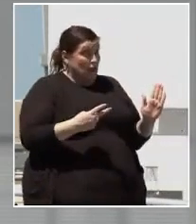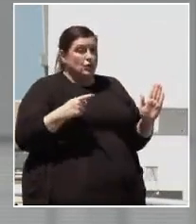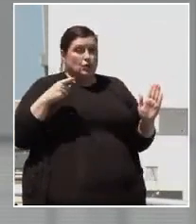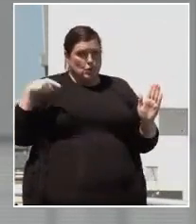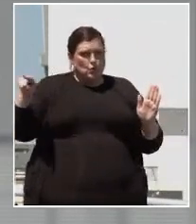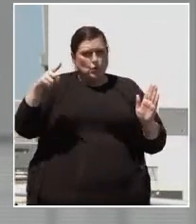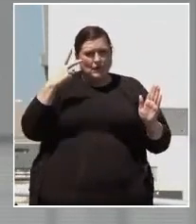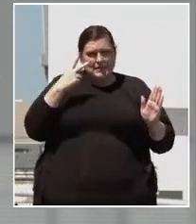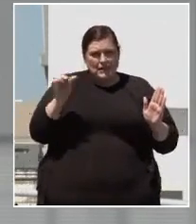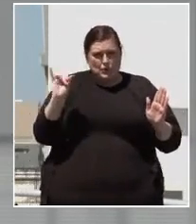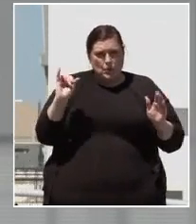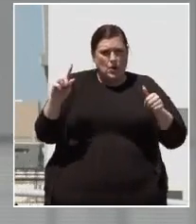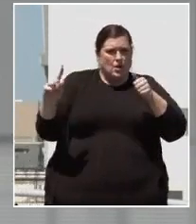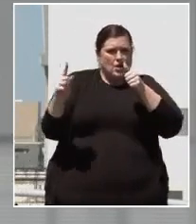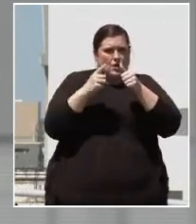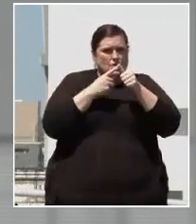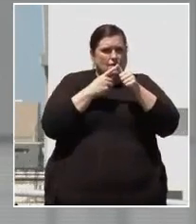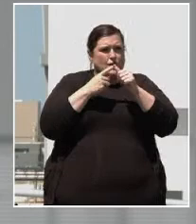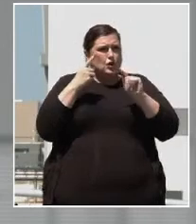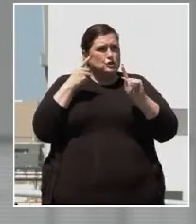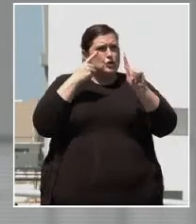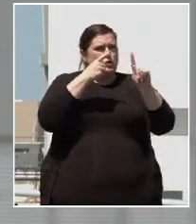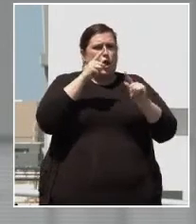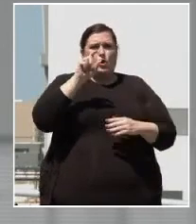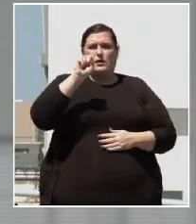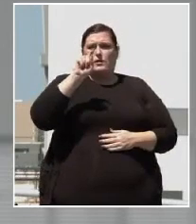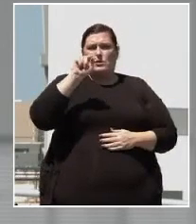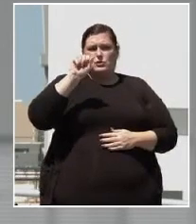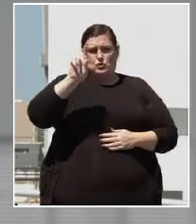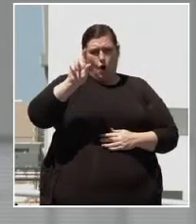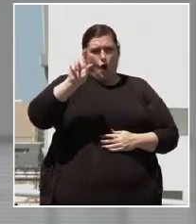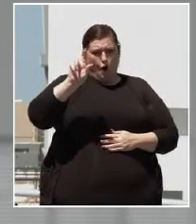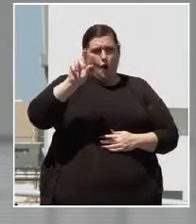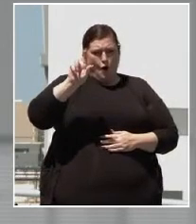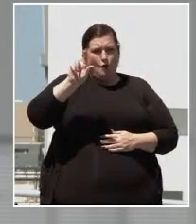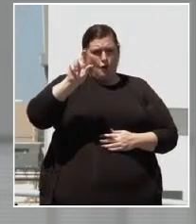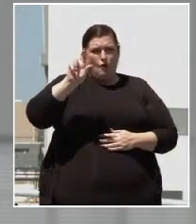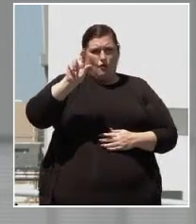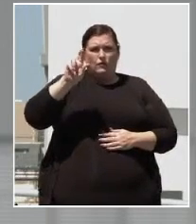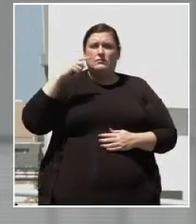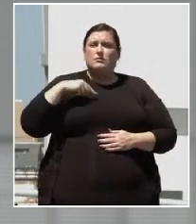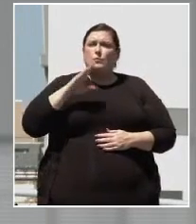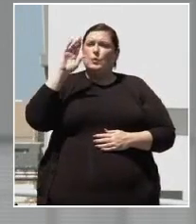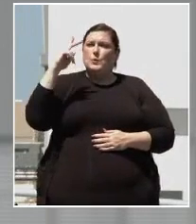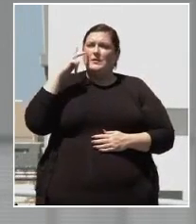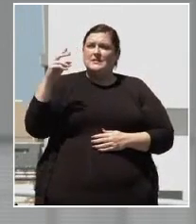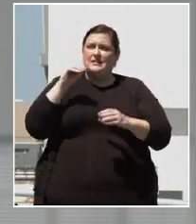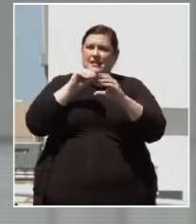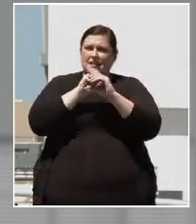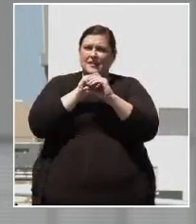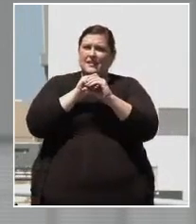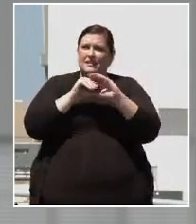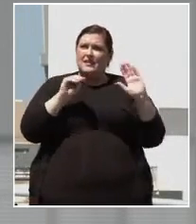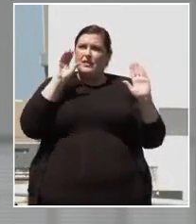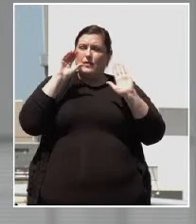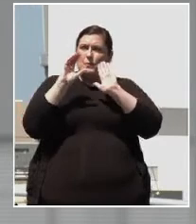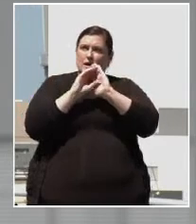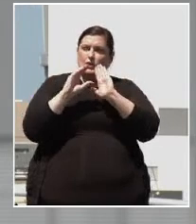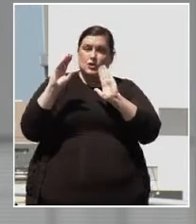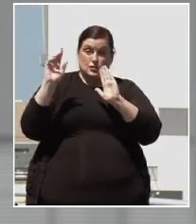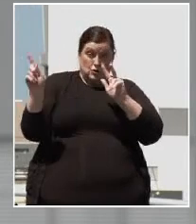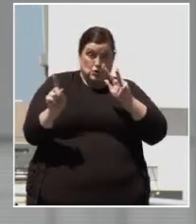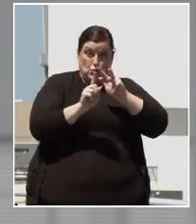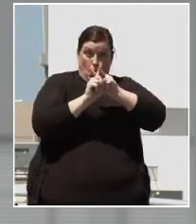well the first Target star and what we're going to see in the images that are coming is